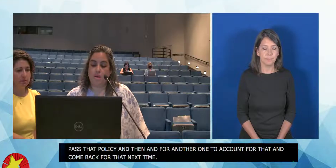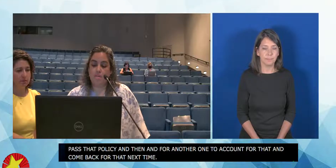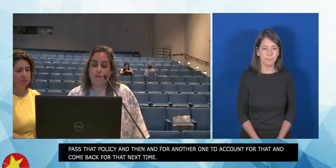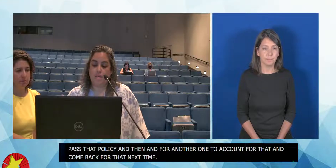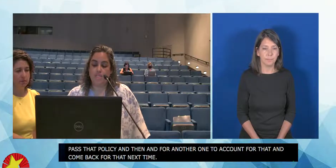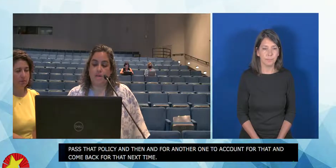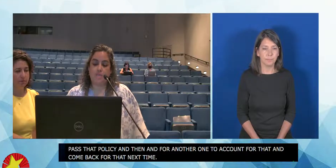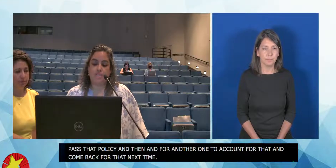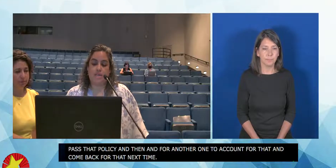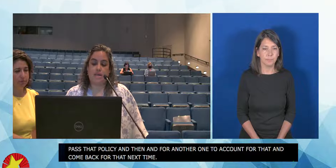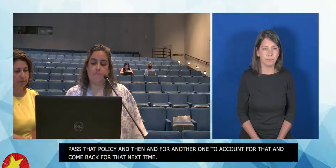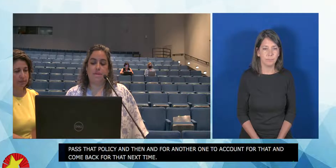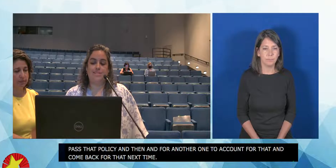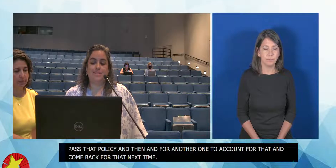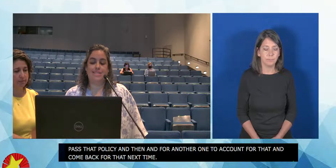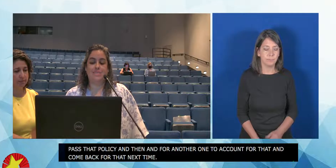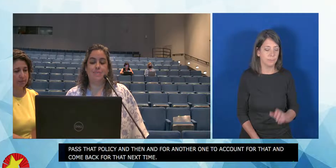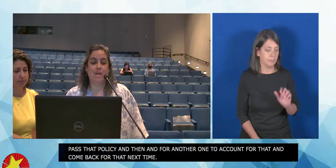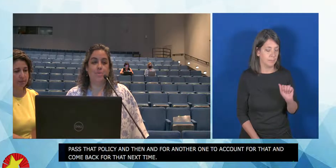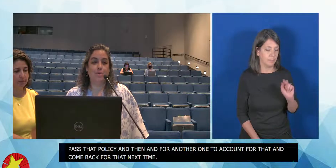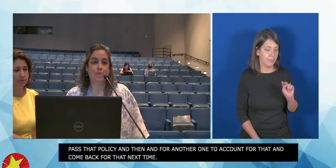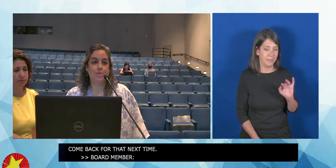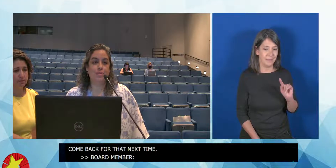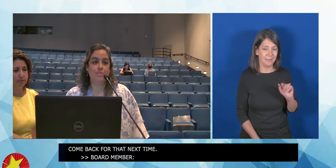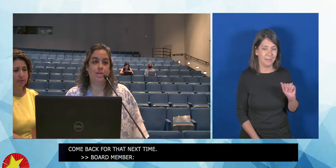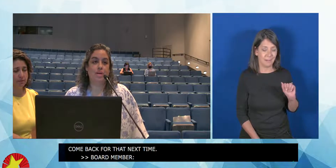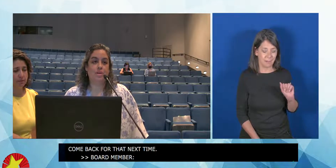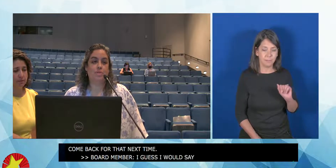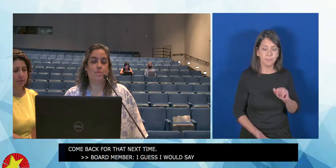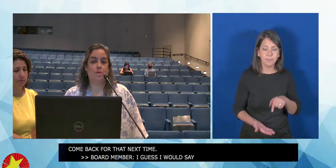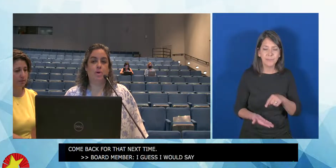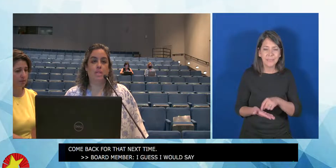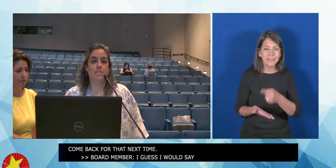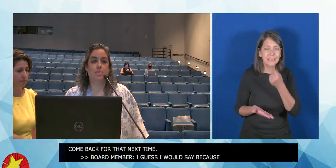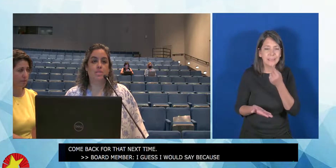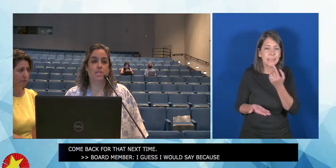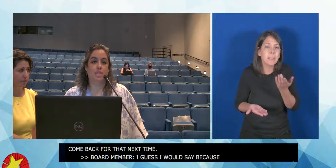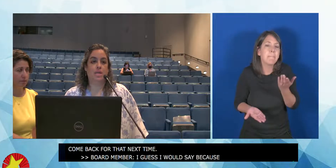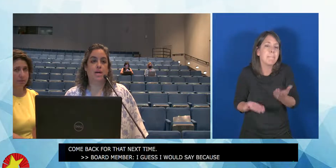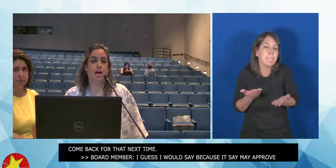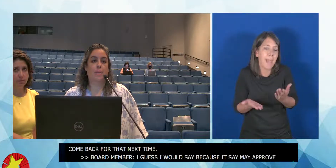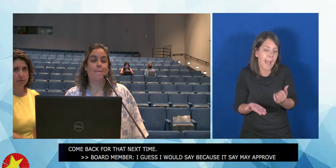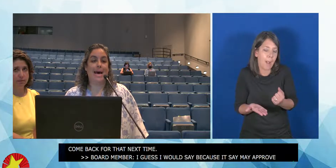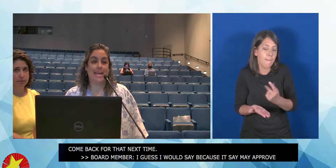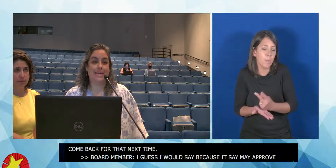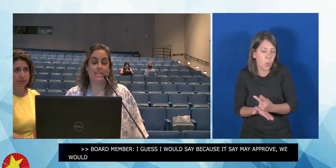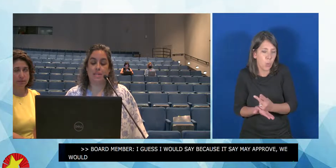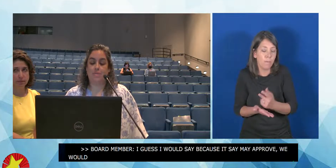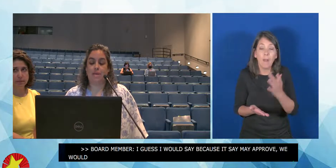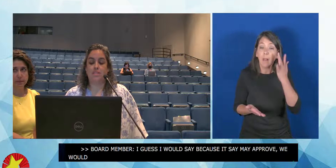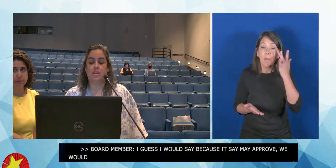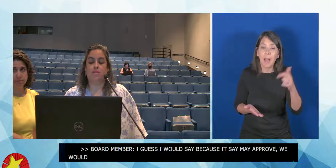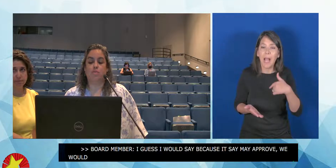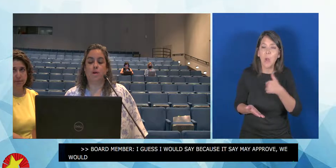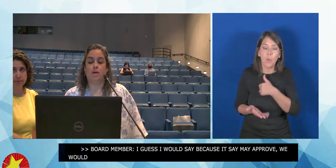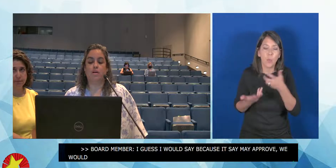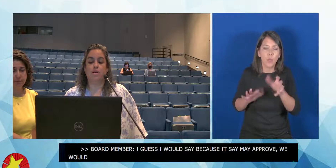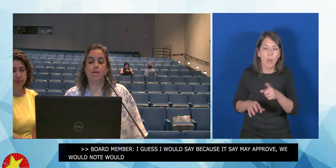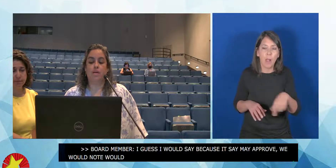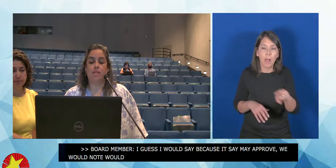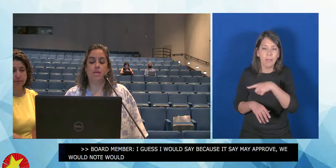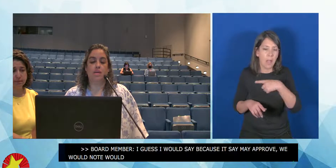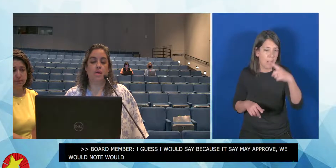And I guess I would say that because it says may approve, we wouldn't want someone to think automatically based off